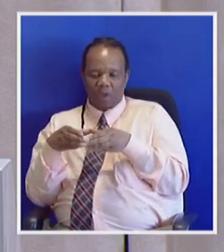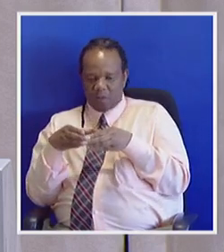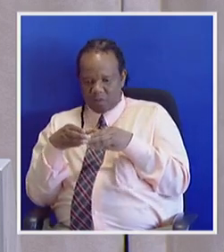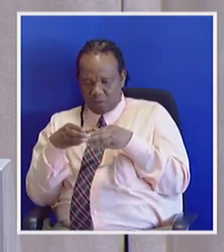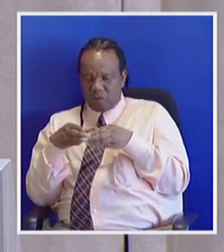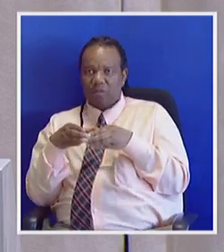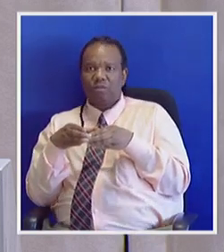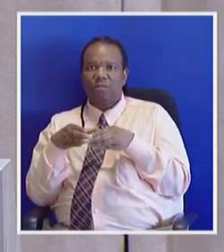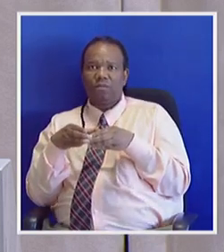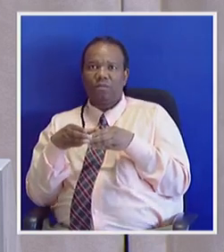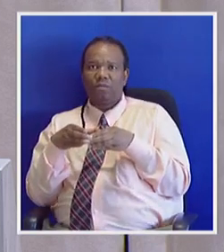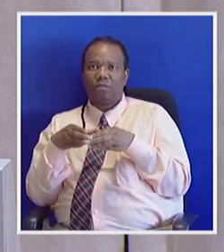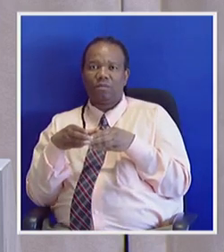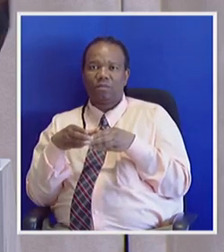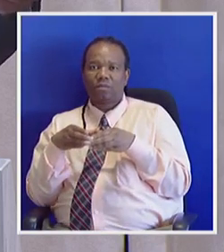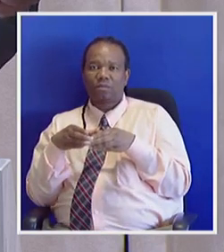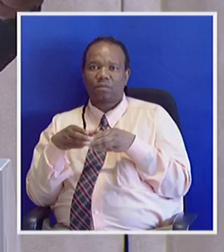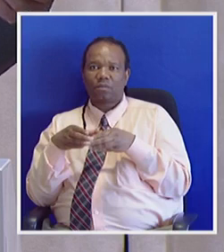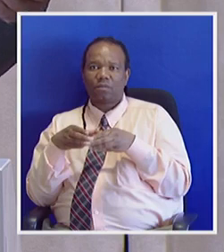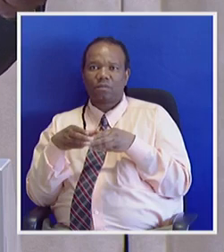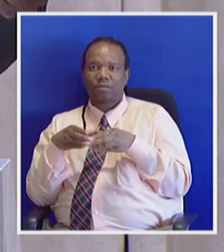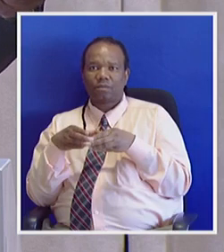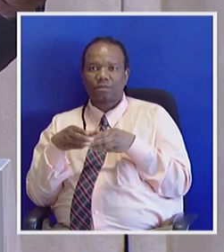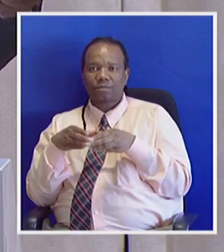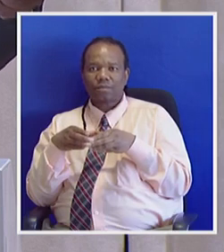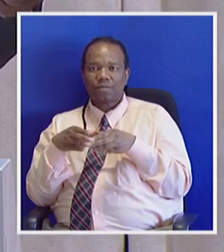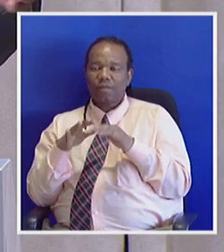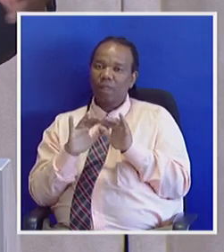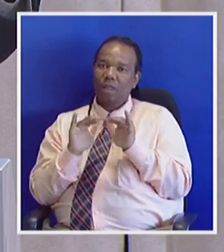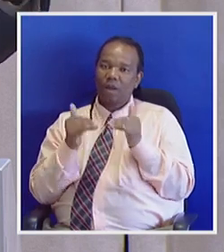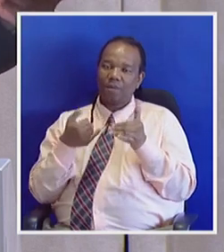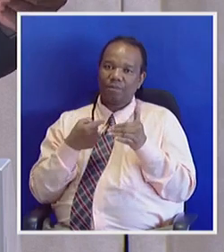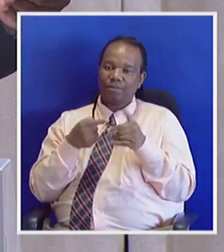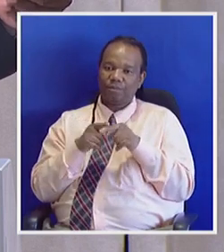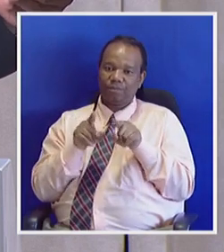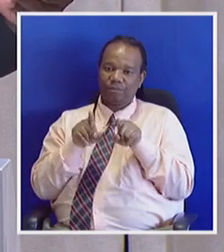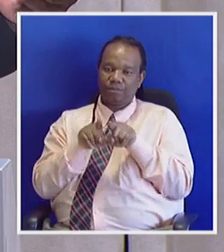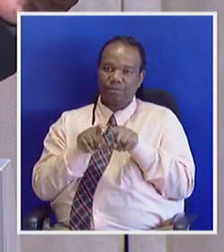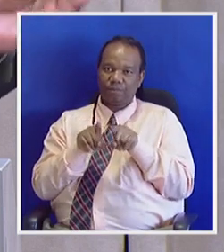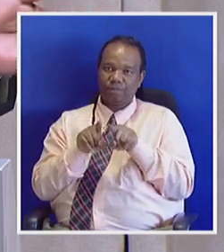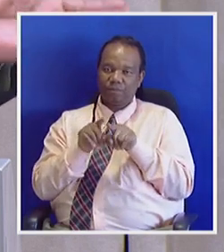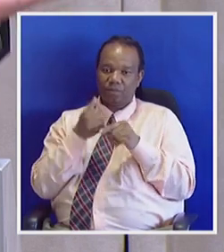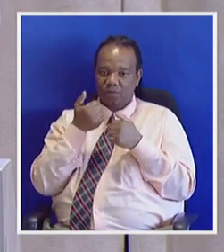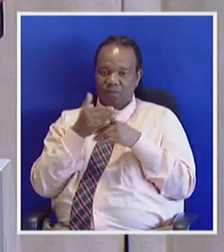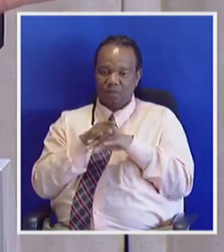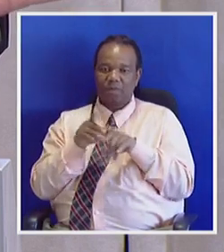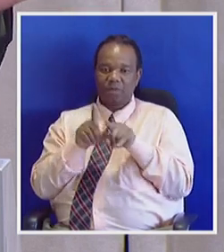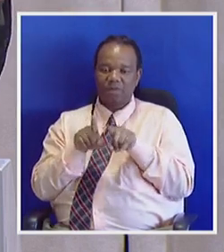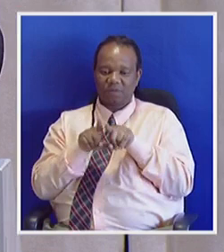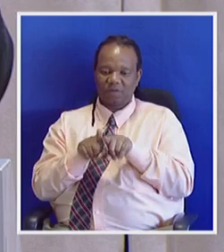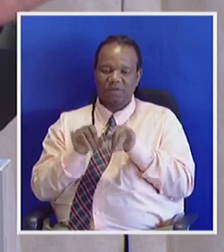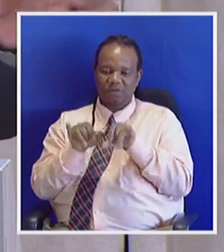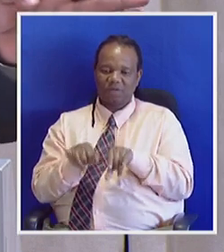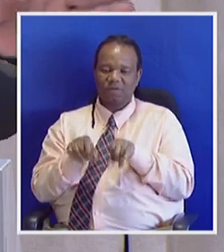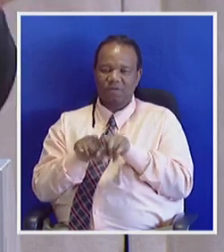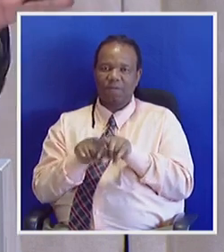of the value of the minimum wage that they are going to earn when it is implemented. Now, when it is